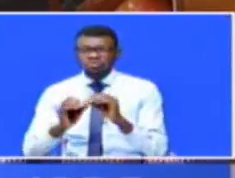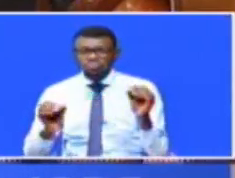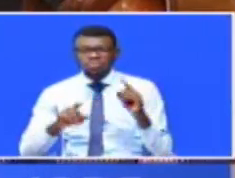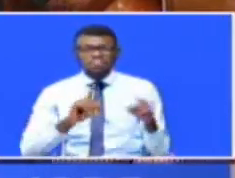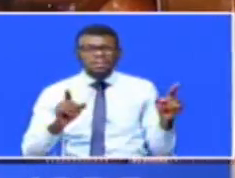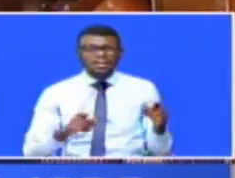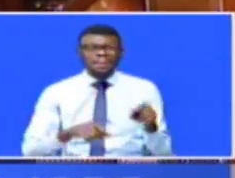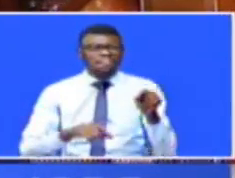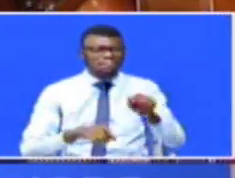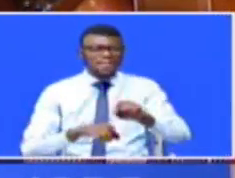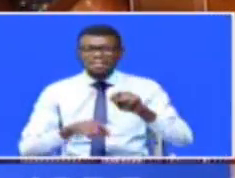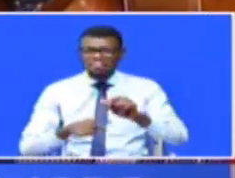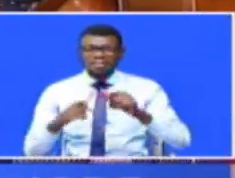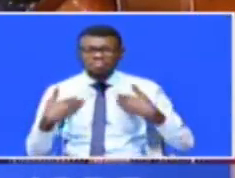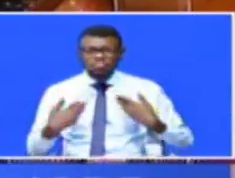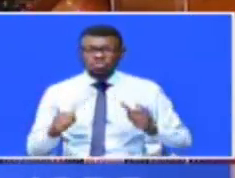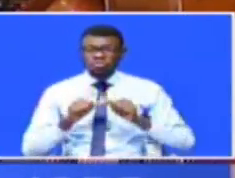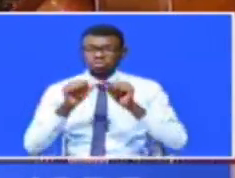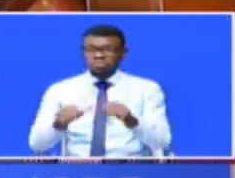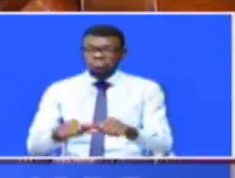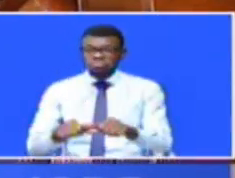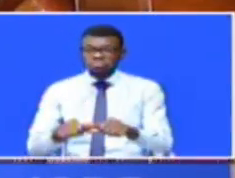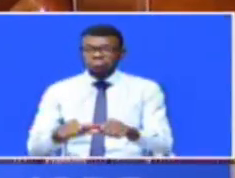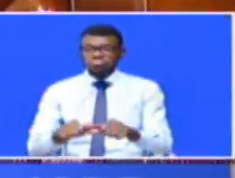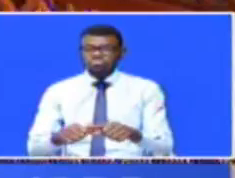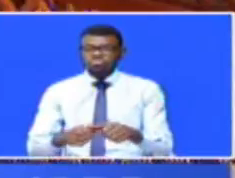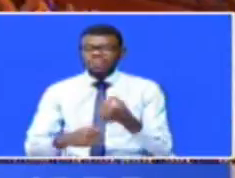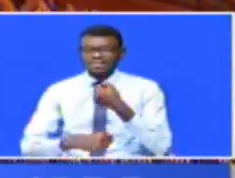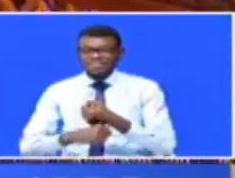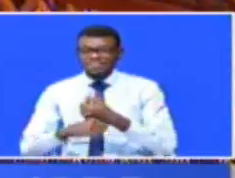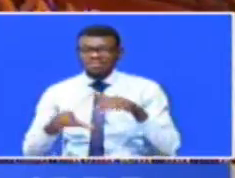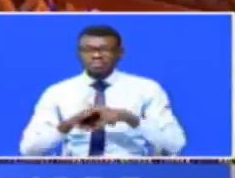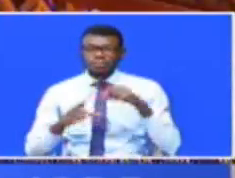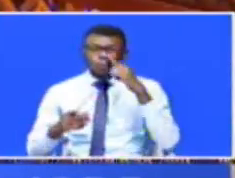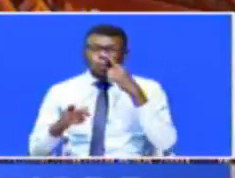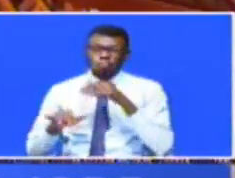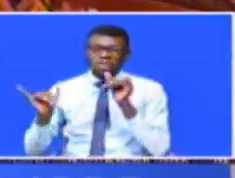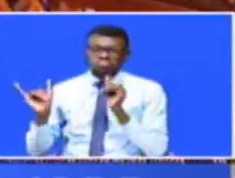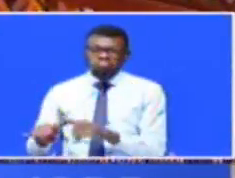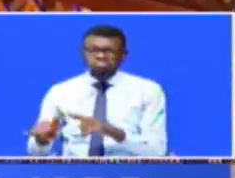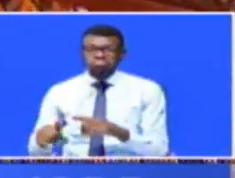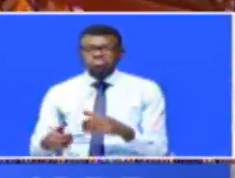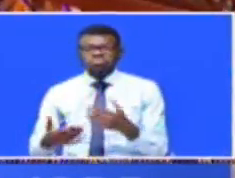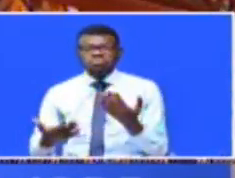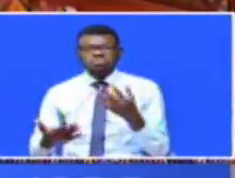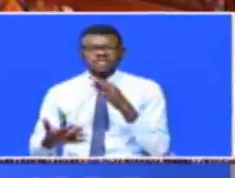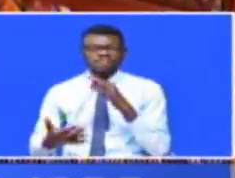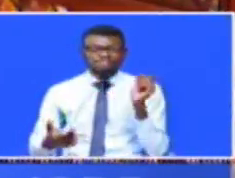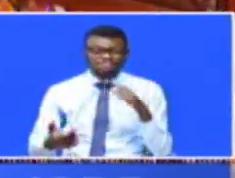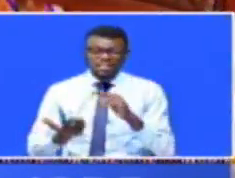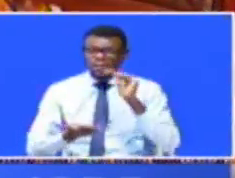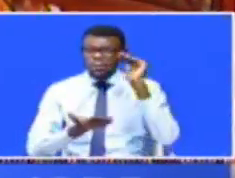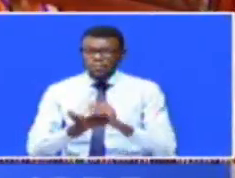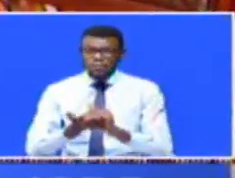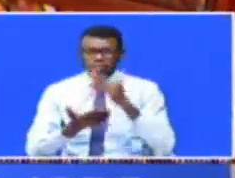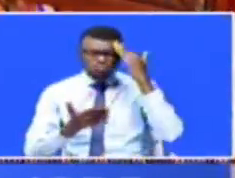especially around payroll, are still there. Since March, most of the staff are at home on reduced wages. Our industry, as you know, is very